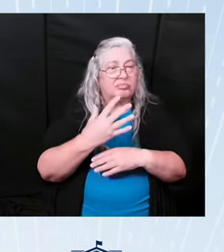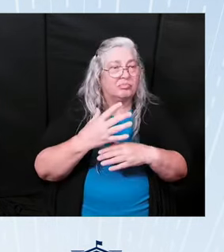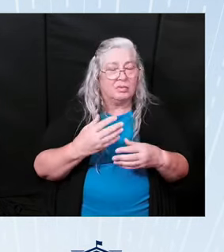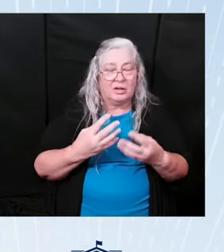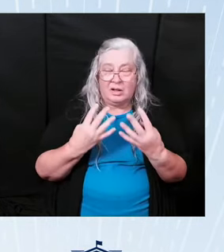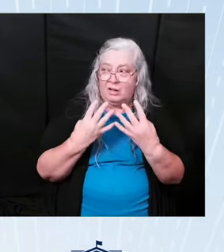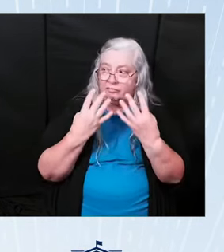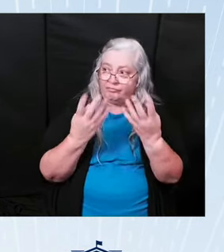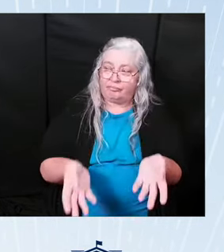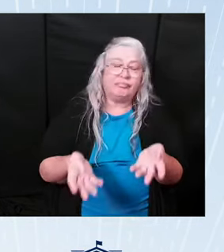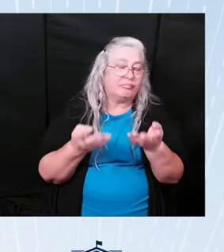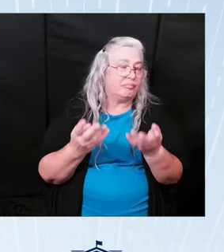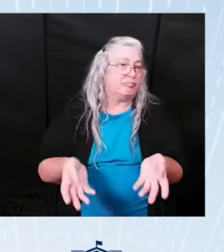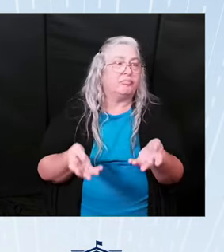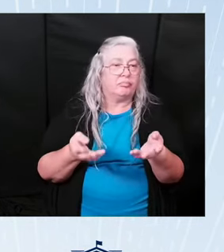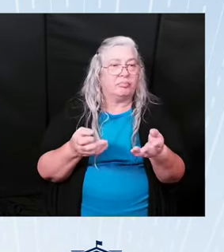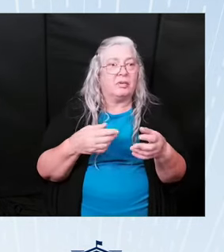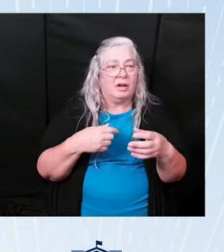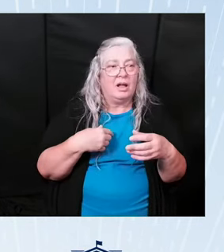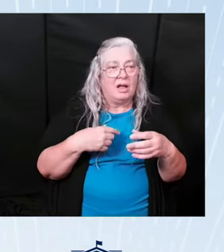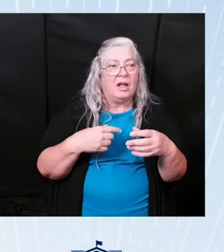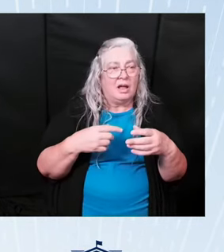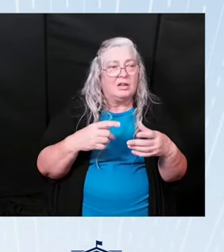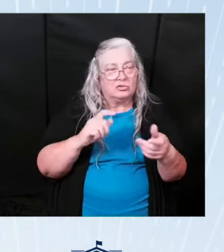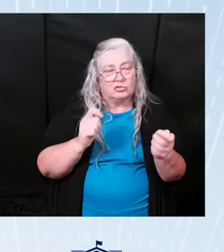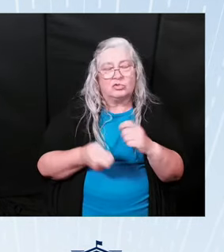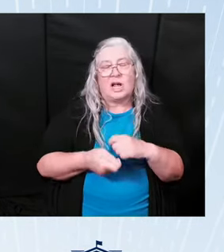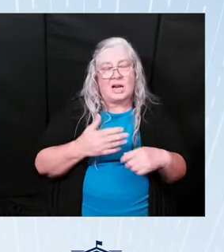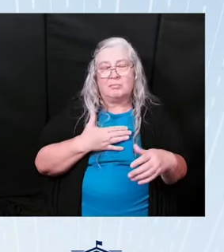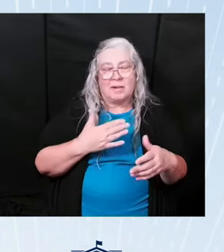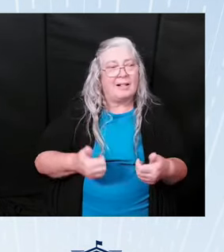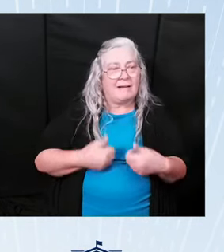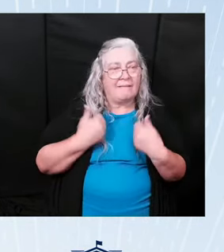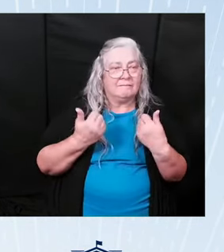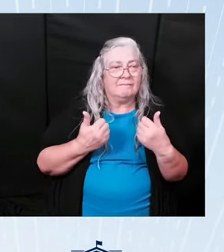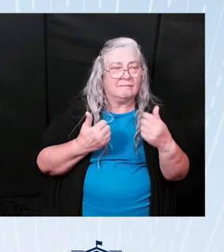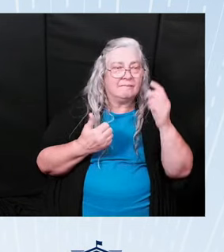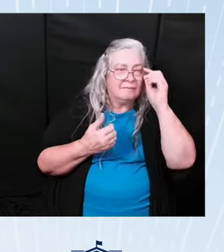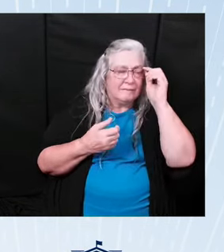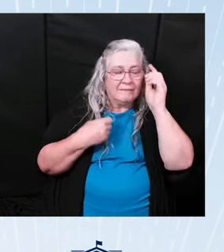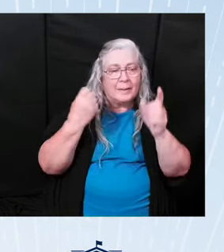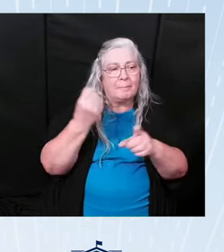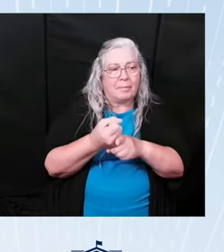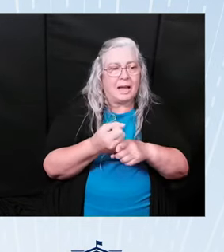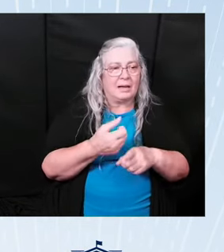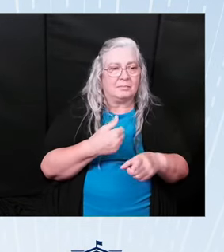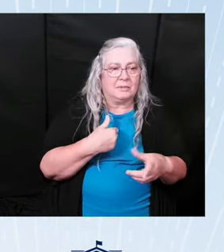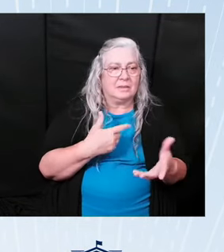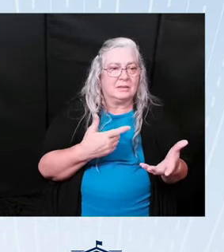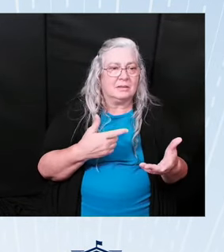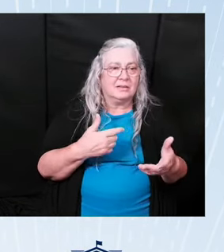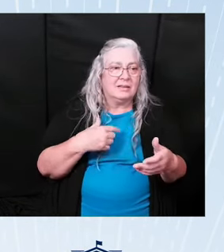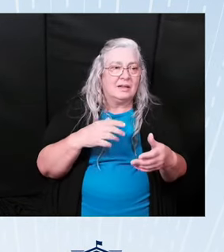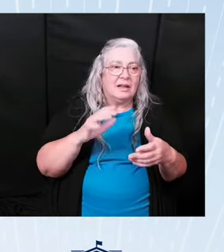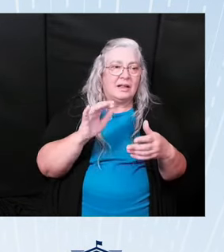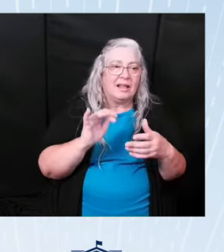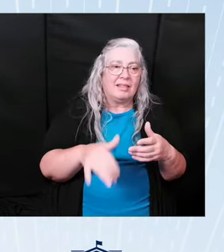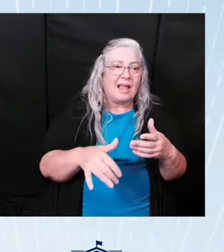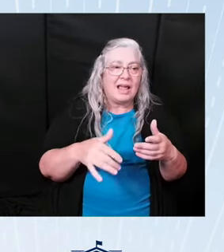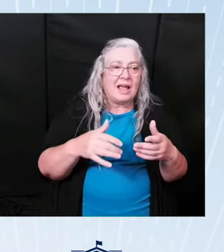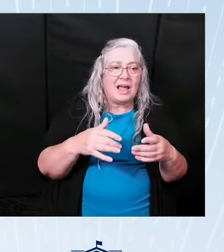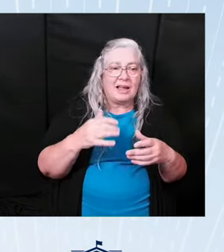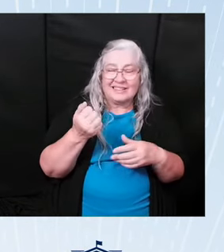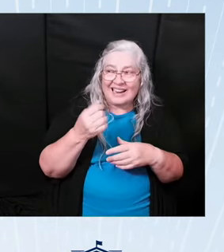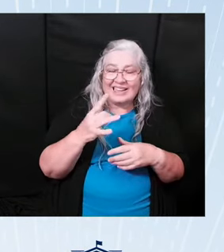our city. Floodwaters devastated an area that's 9 times the size of Washington,